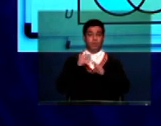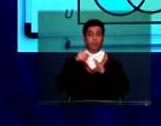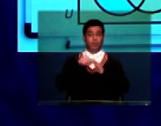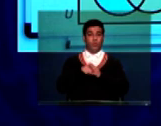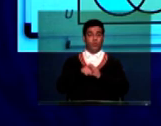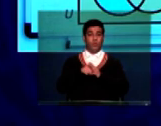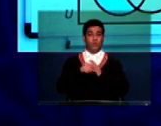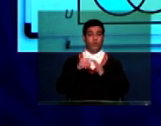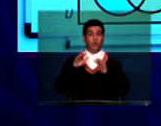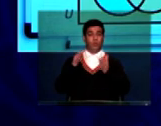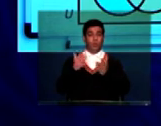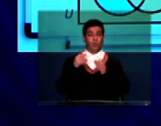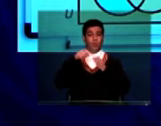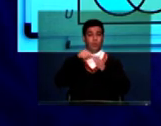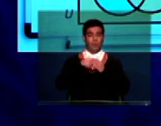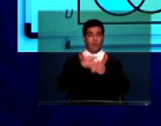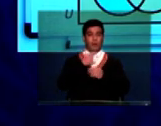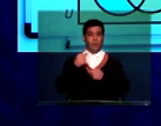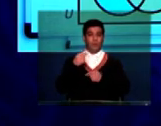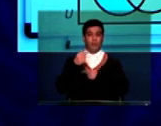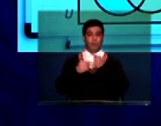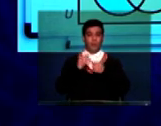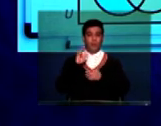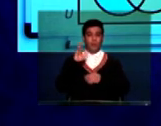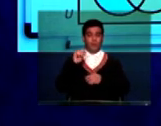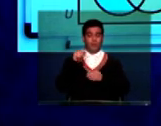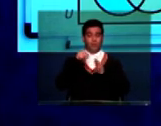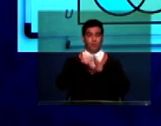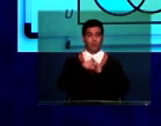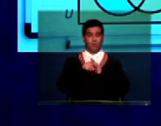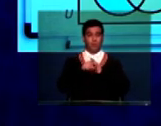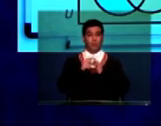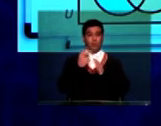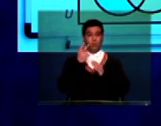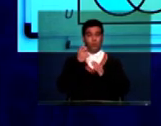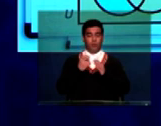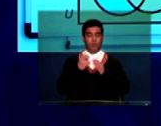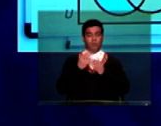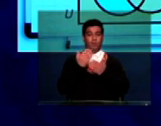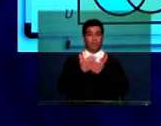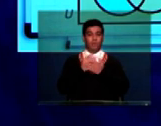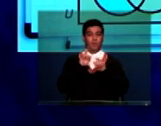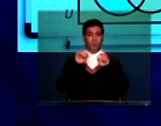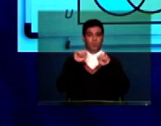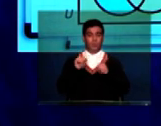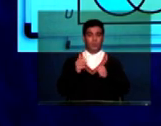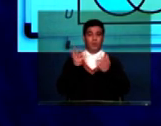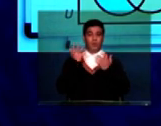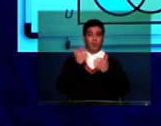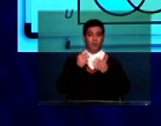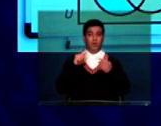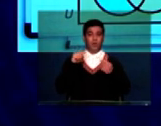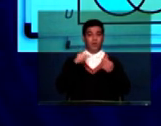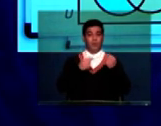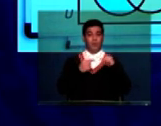bu hodisaga ayirma deyiladi. Va uni ushbu ko'rinishda tasvirlashimiz mumkin. Qachon